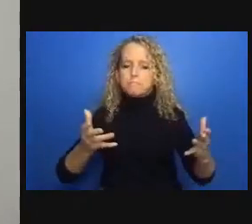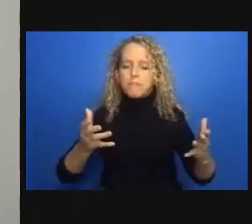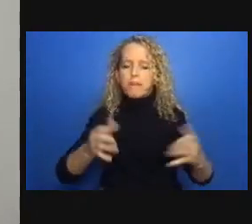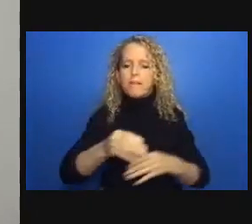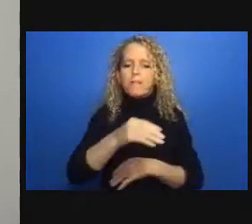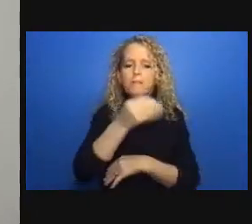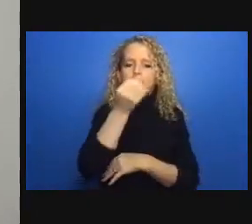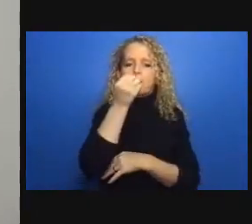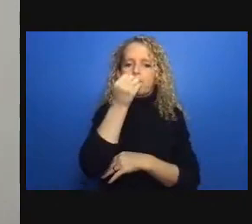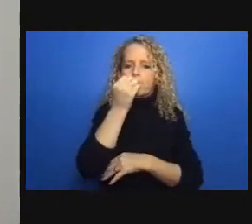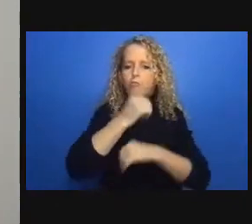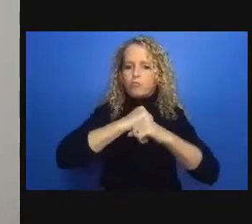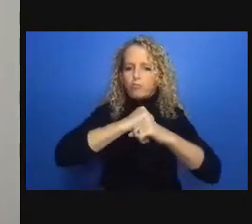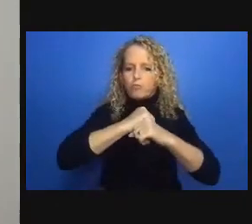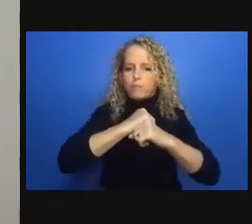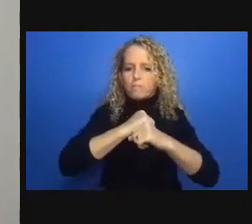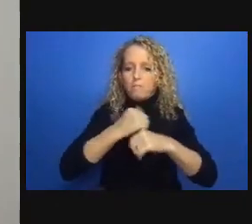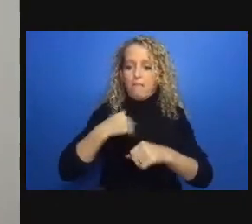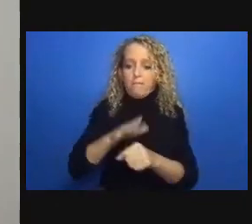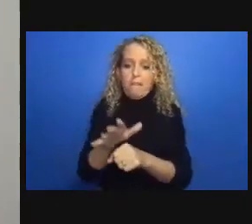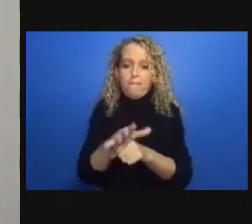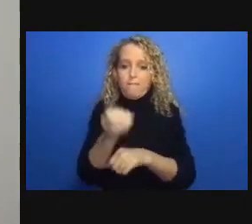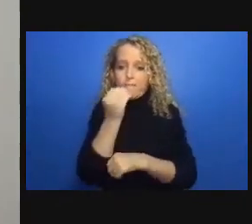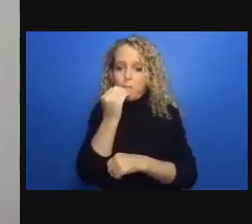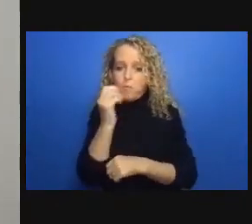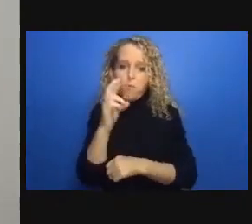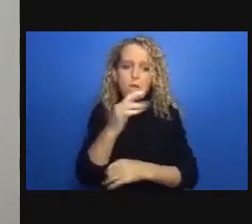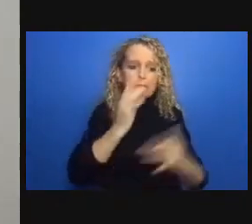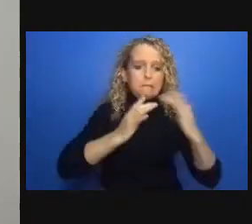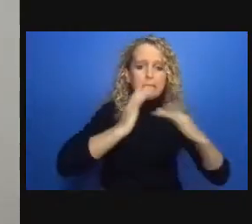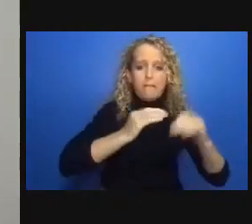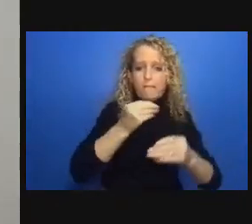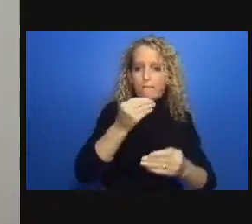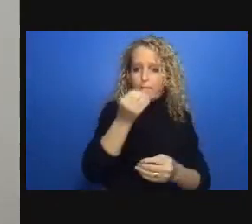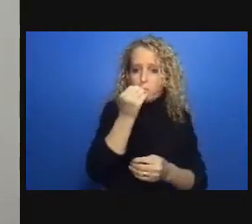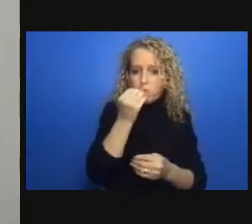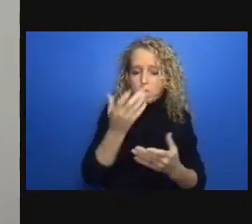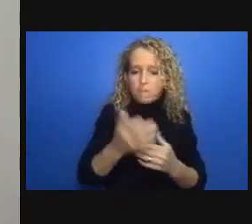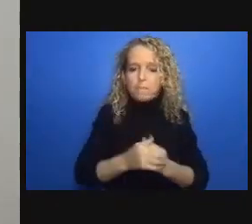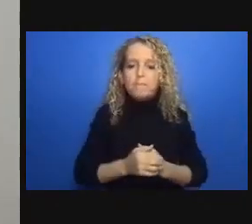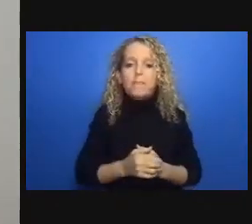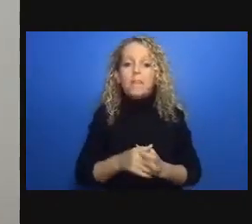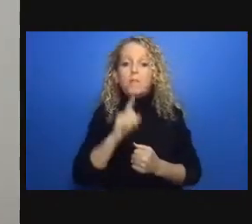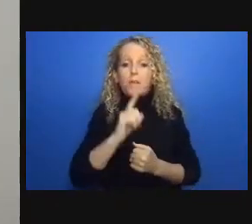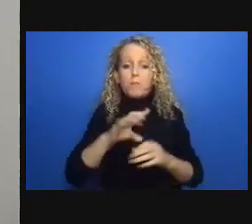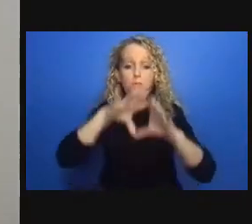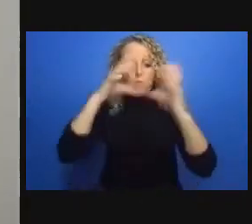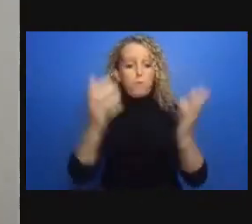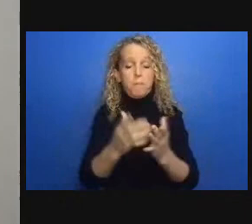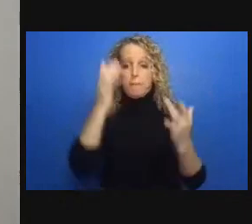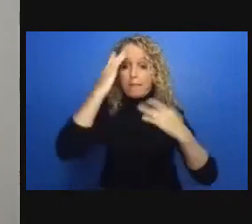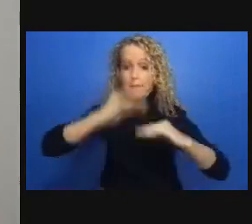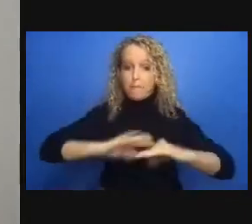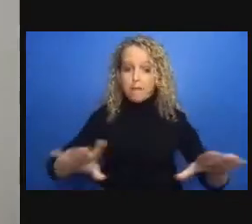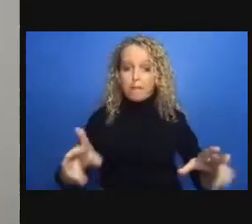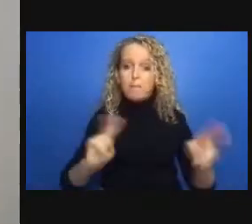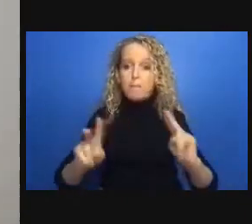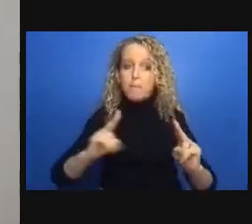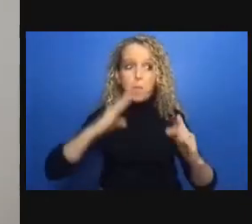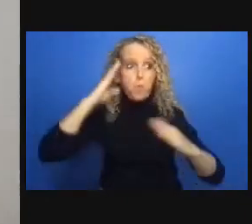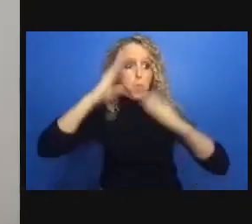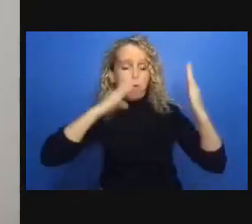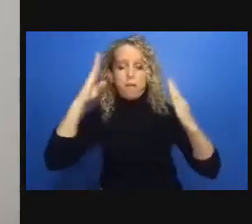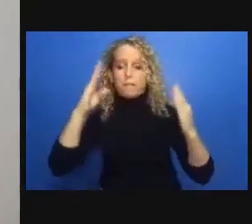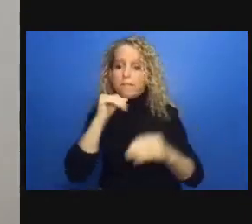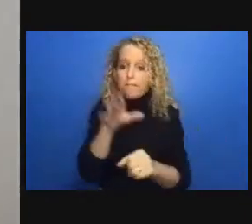because it made sense. We were in a global pandemic. What were people worried about? They were worried about having enough food. And not just the food that, again,